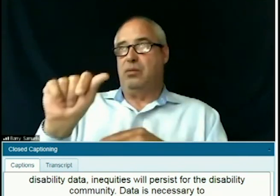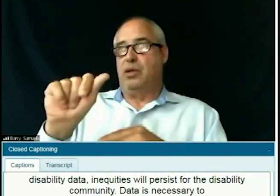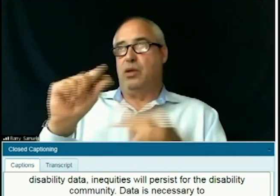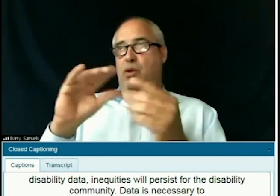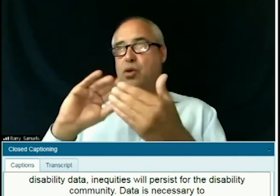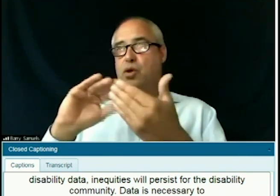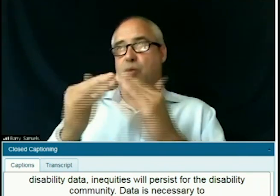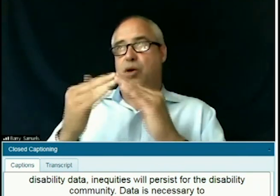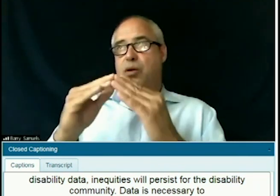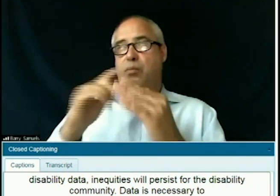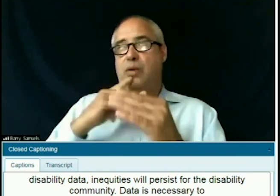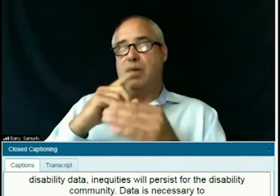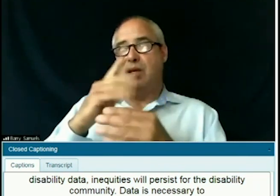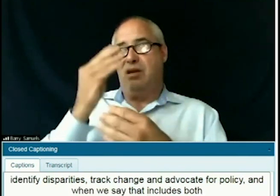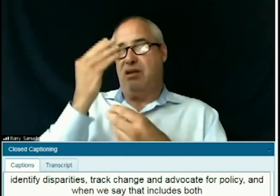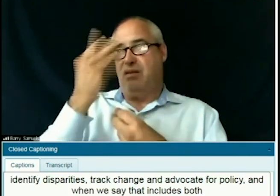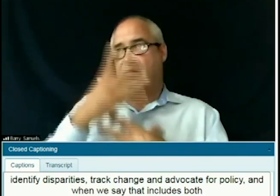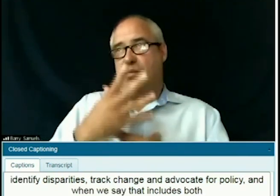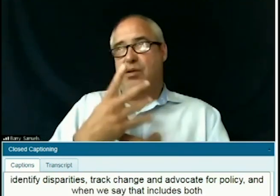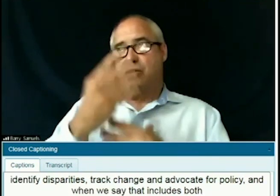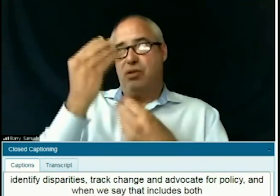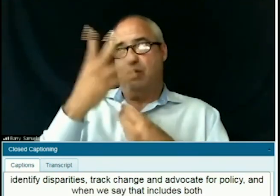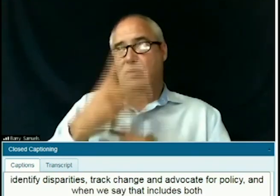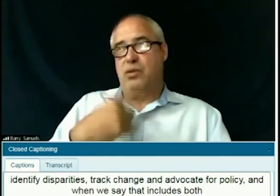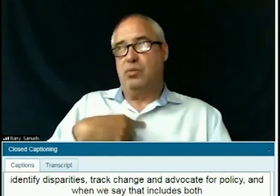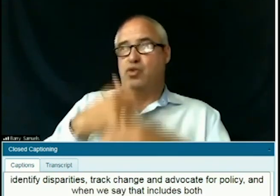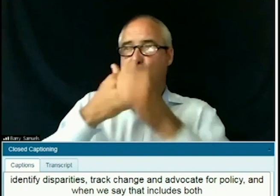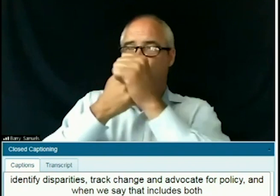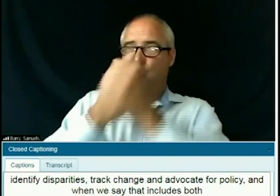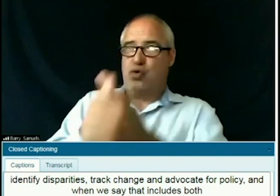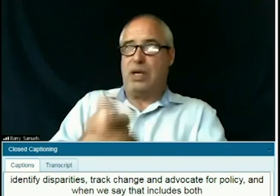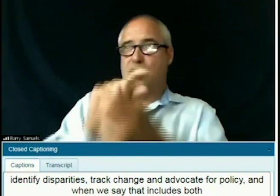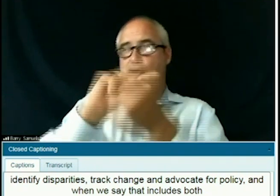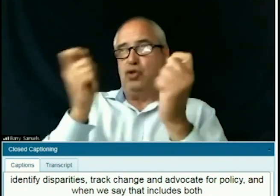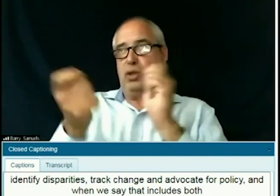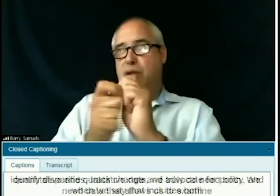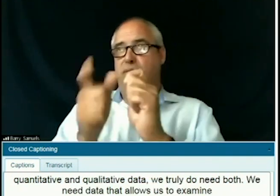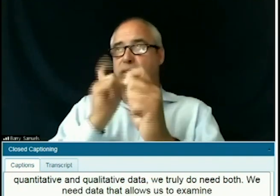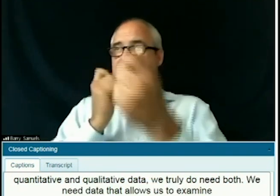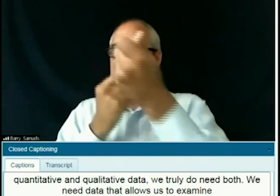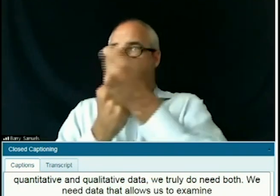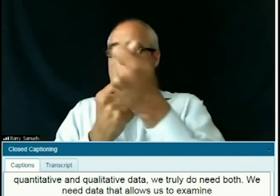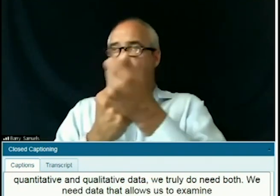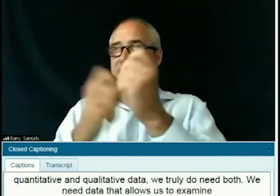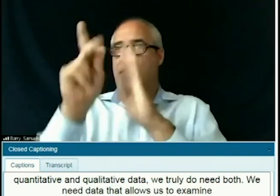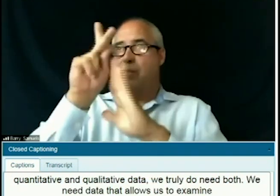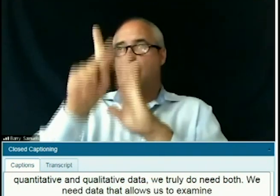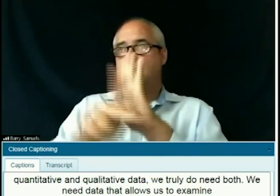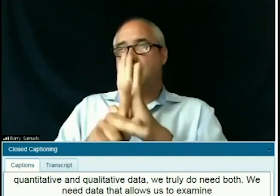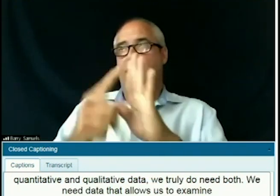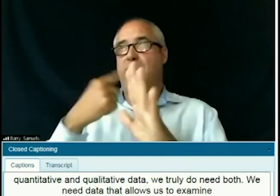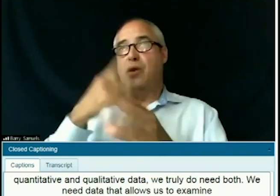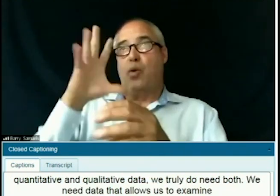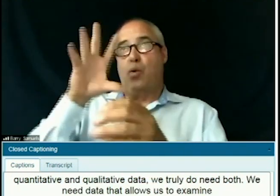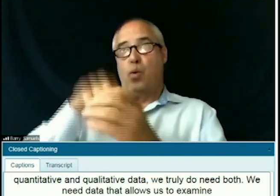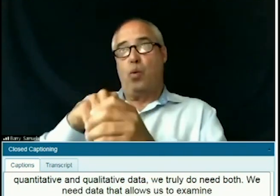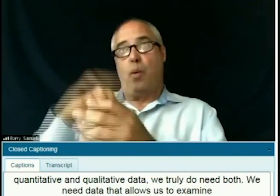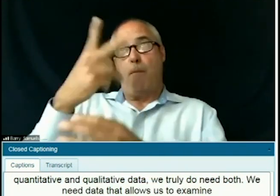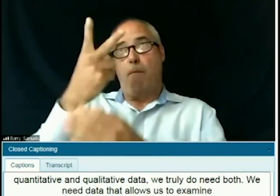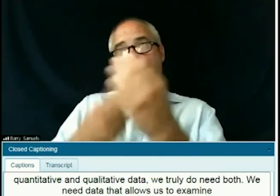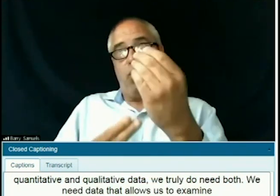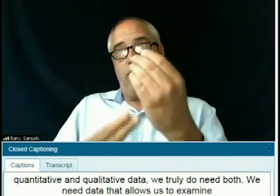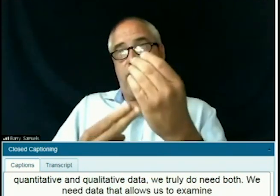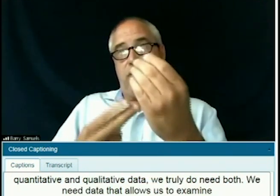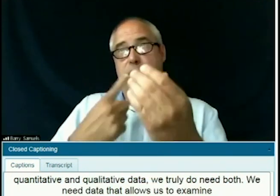necessary to identify disparities, track change, and advocate for policy. And let me say that includes both